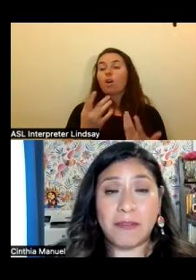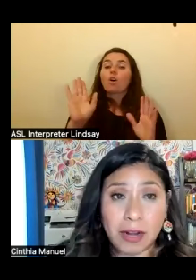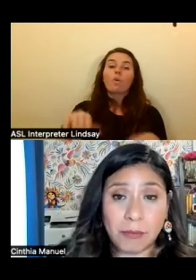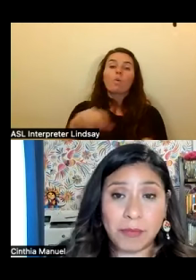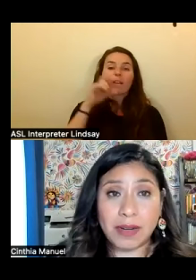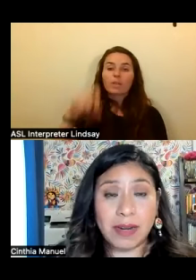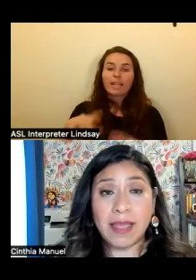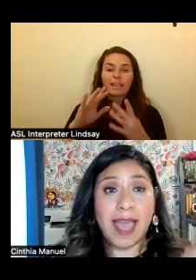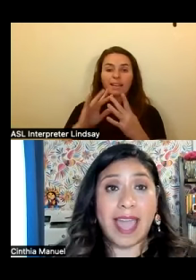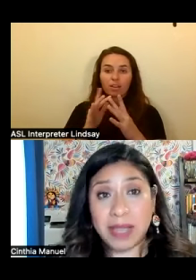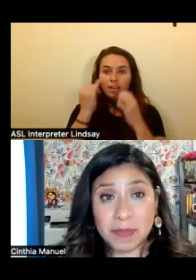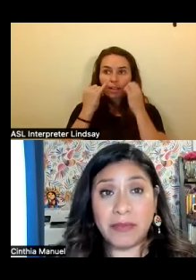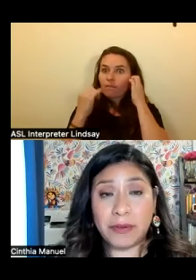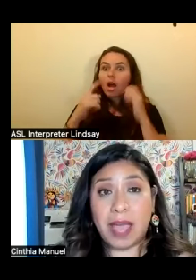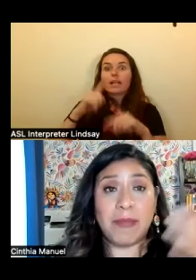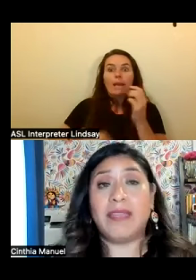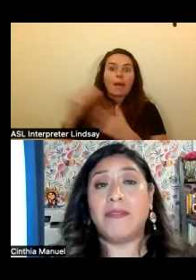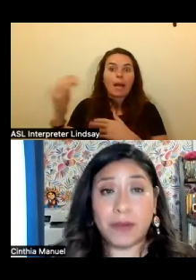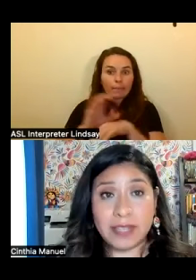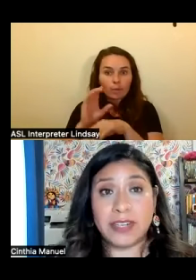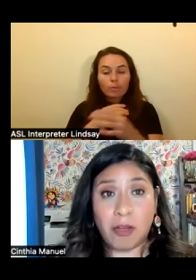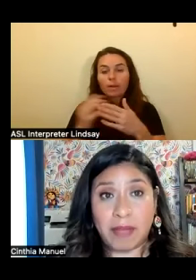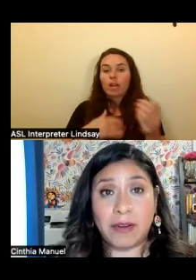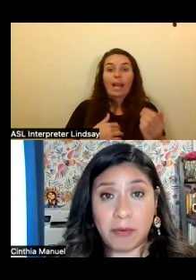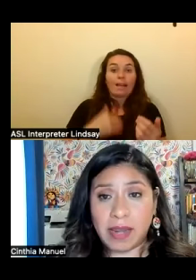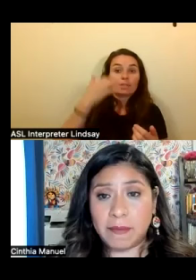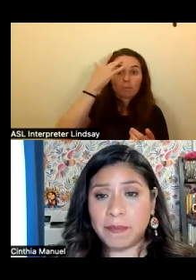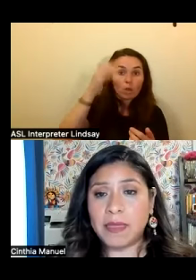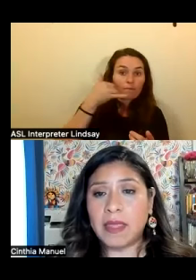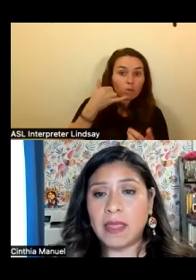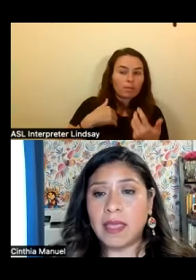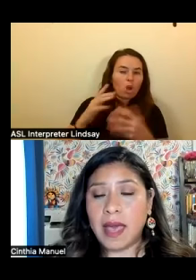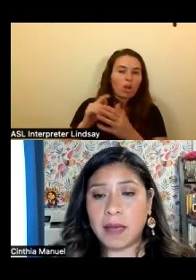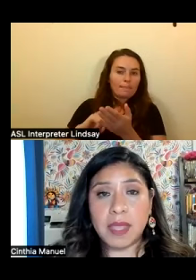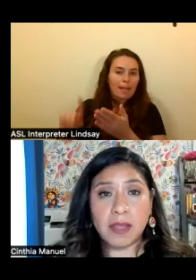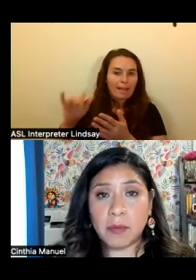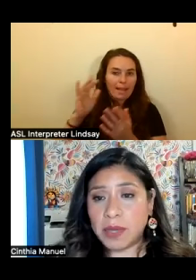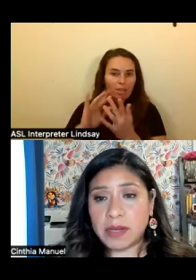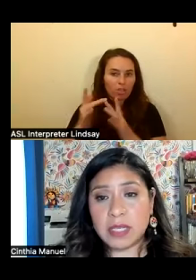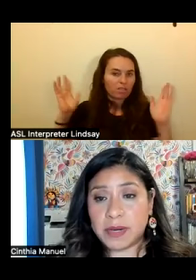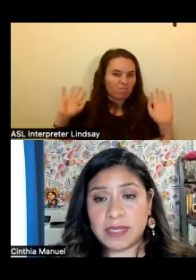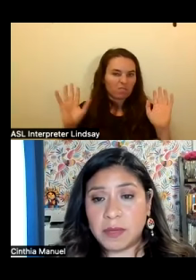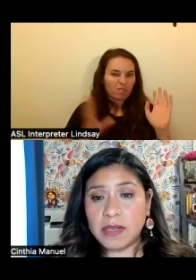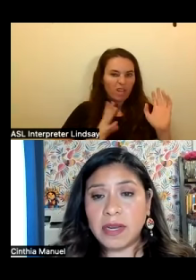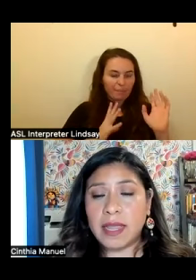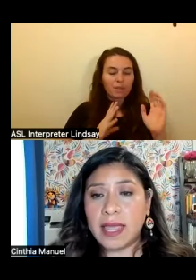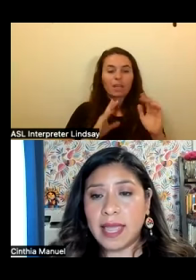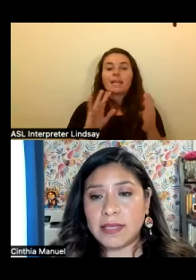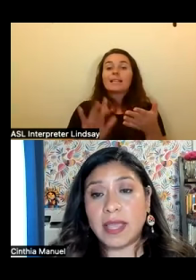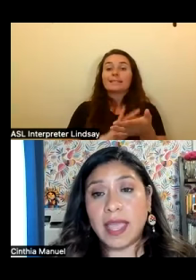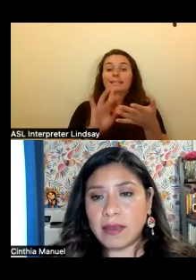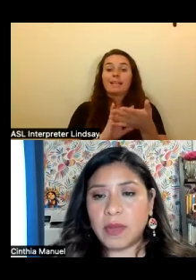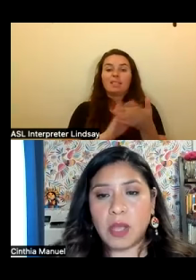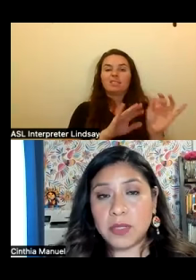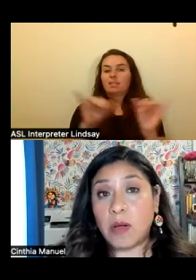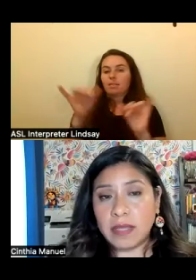can even afford a computer. I have my smartphone, I'm paying for internet on my phone already. Tablet computer is pretty similar. And